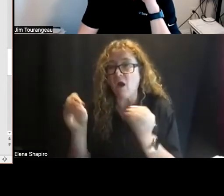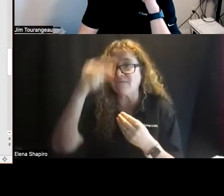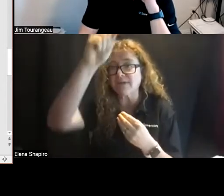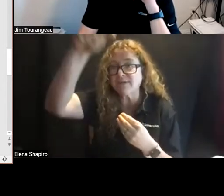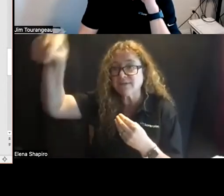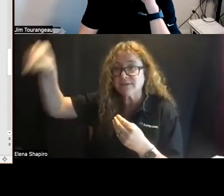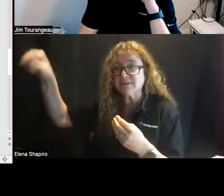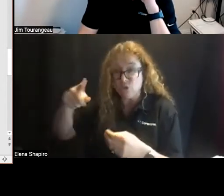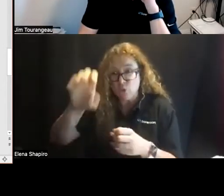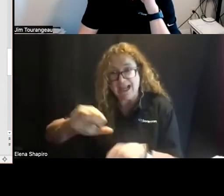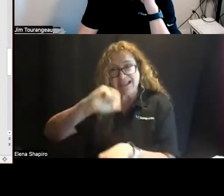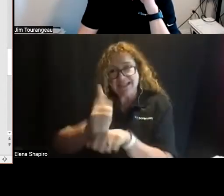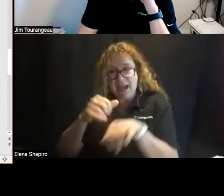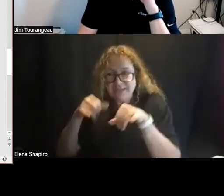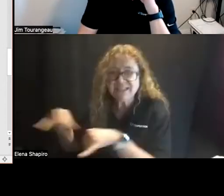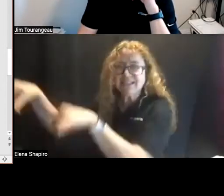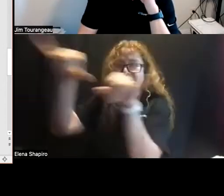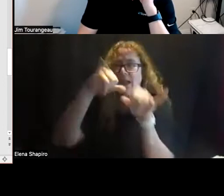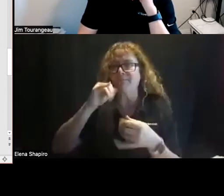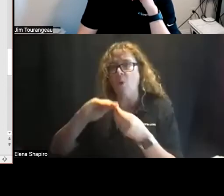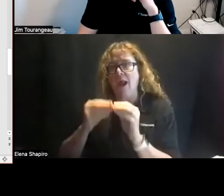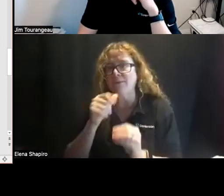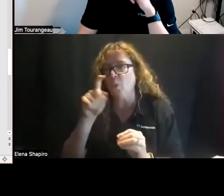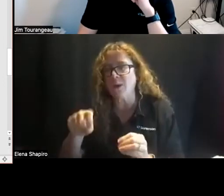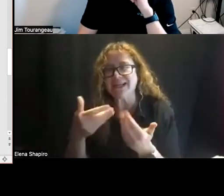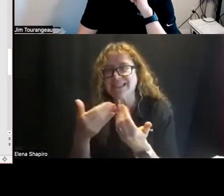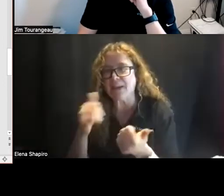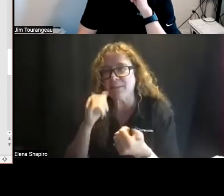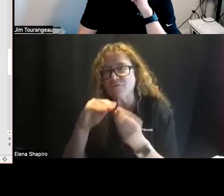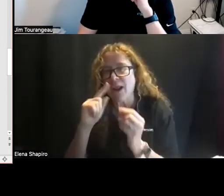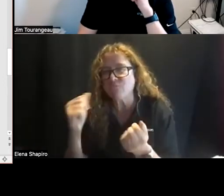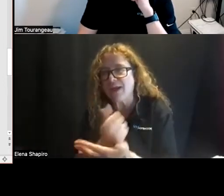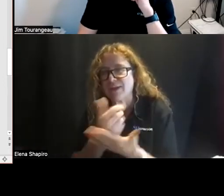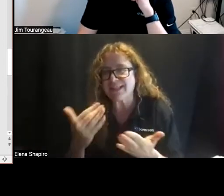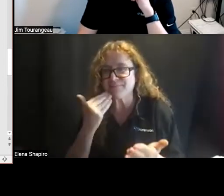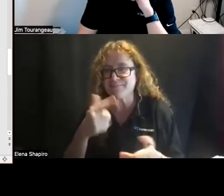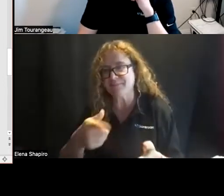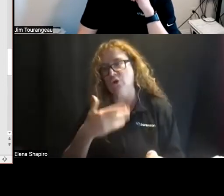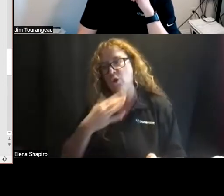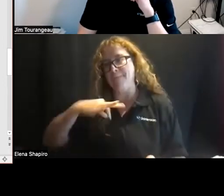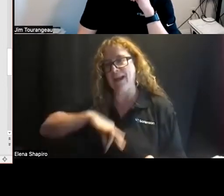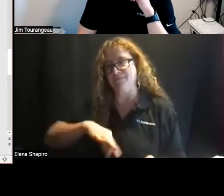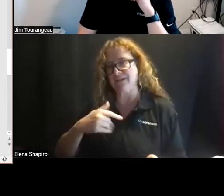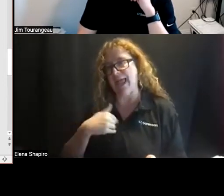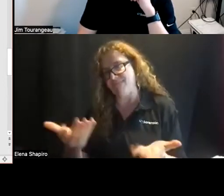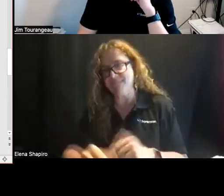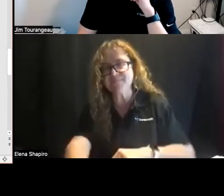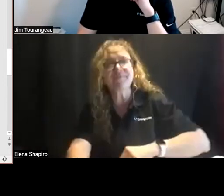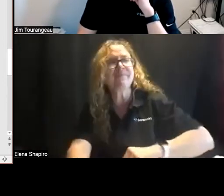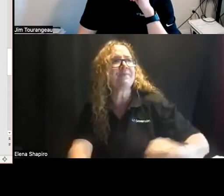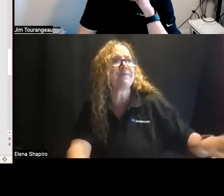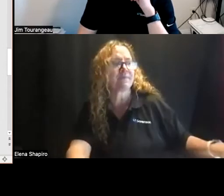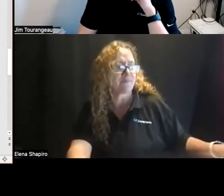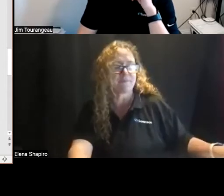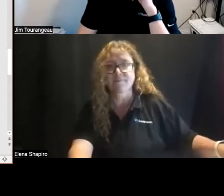maybe you have different satellite locations or offices, you could standardize so that wherever you are, the same number be used for everything. So